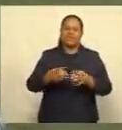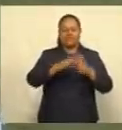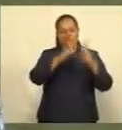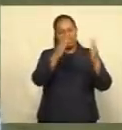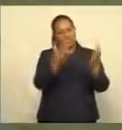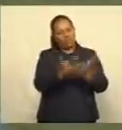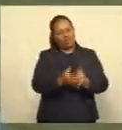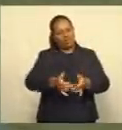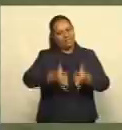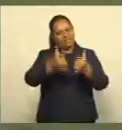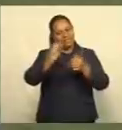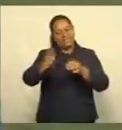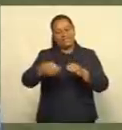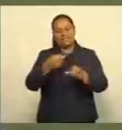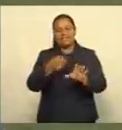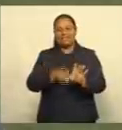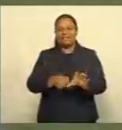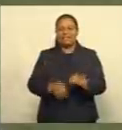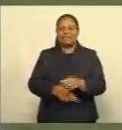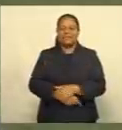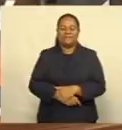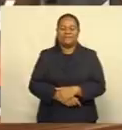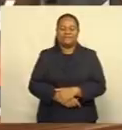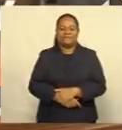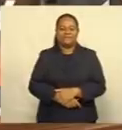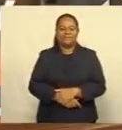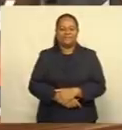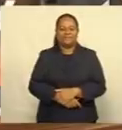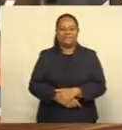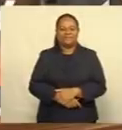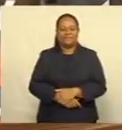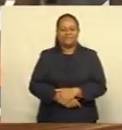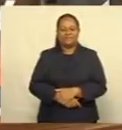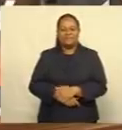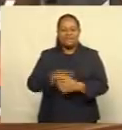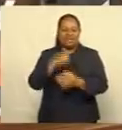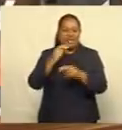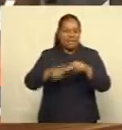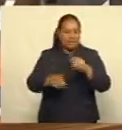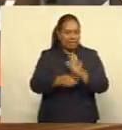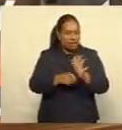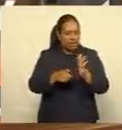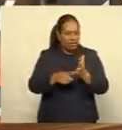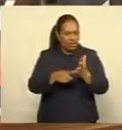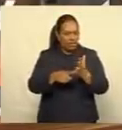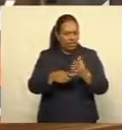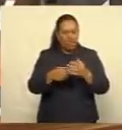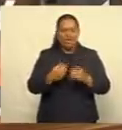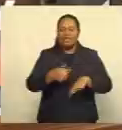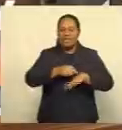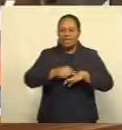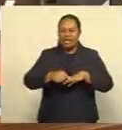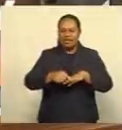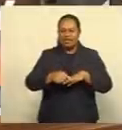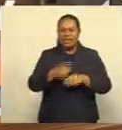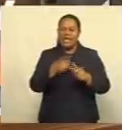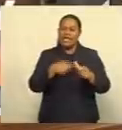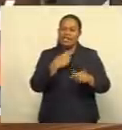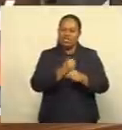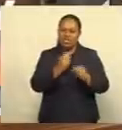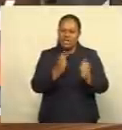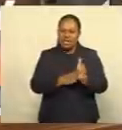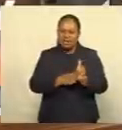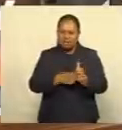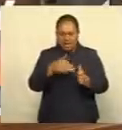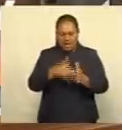year. Eleanor Turangaibiu, FBC Sports. The Fiji Rugby Union annual general meeting has been deferred in light of